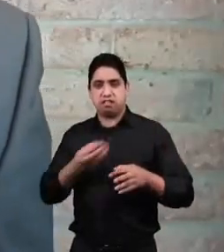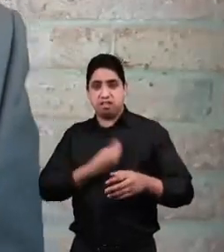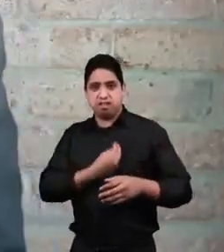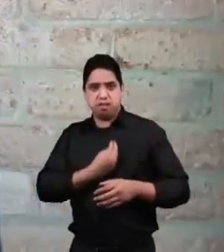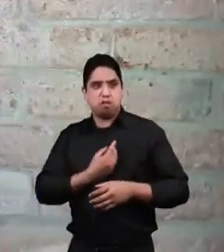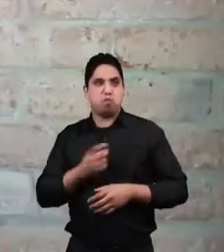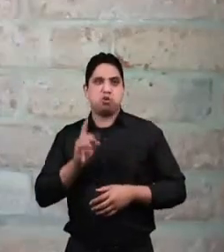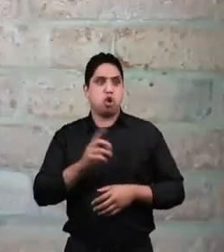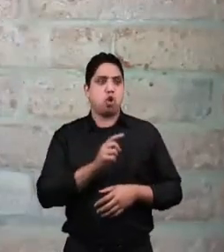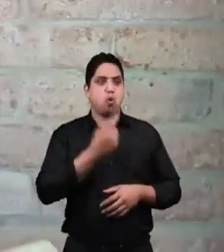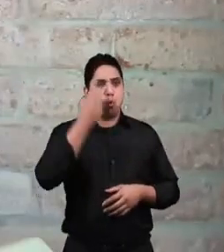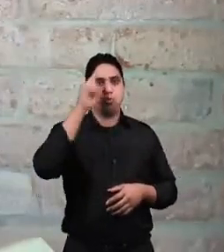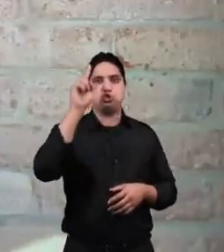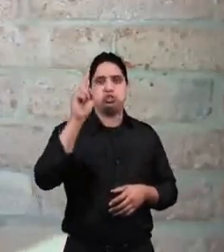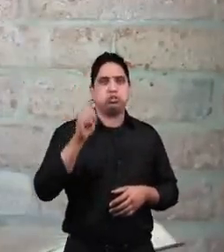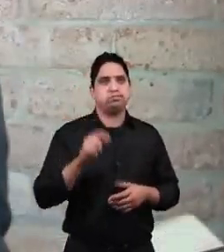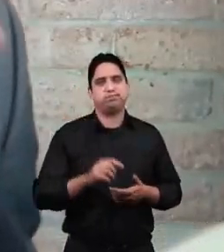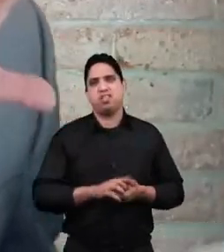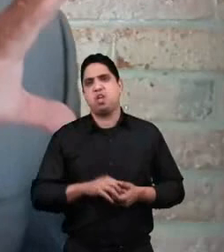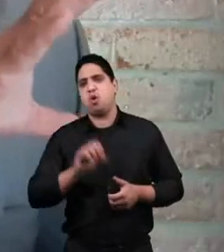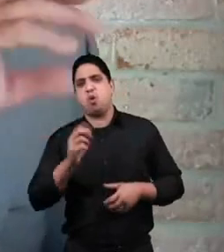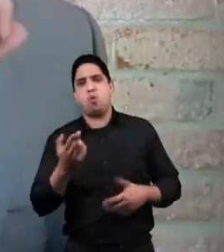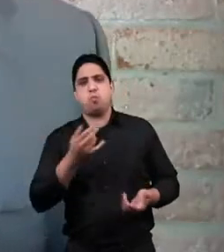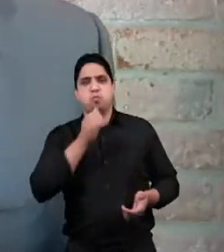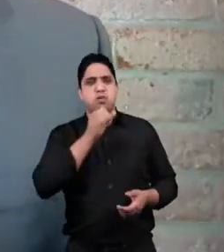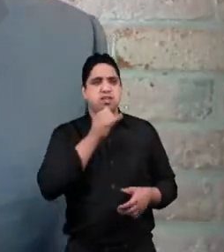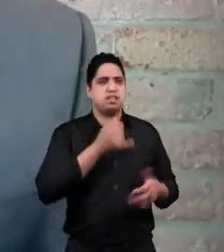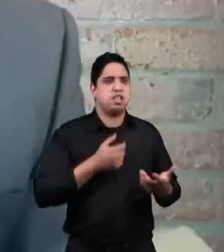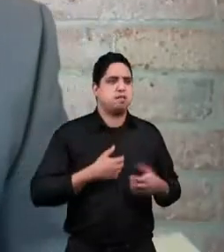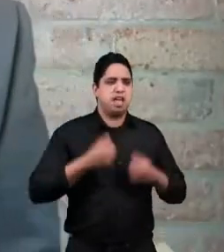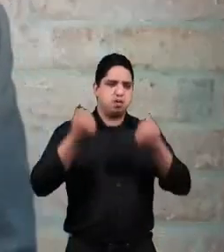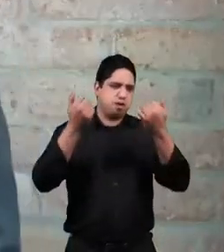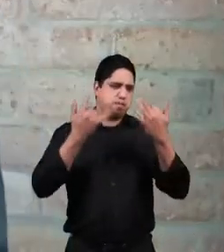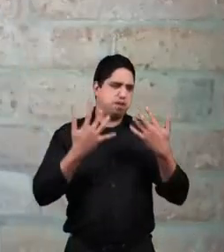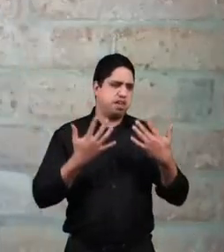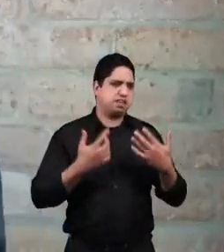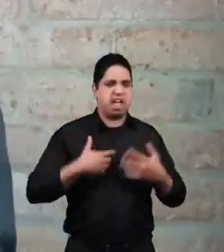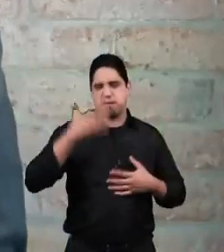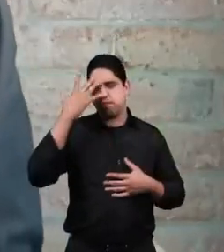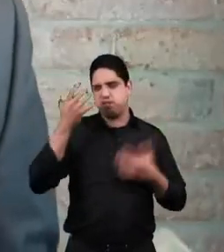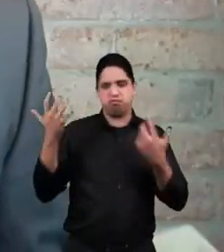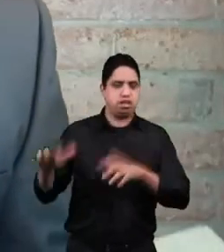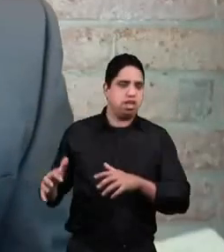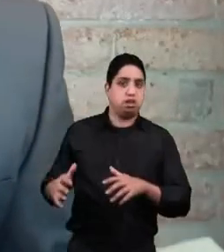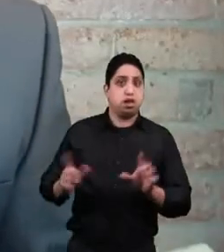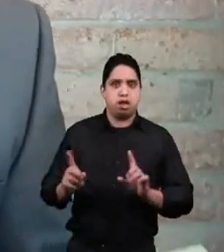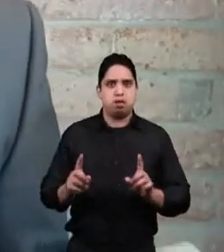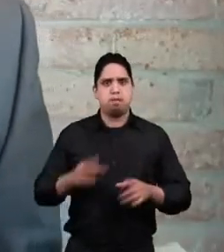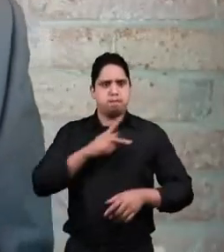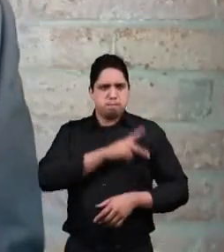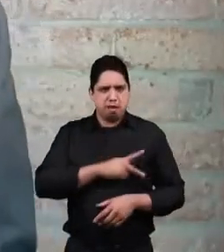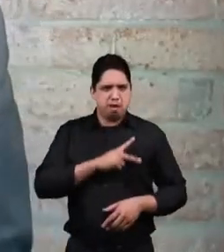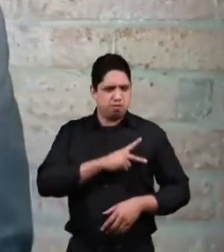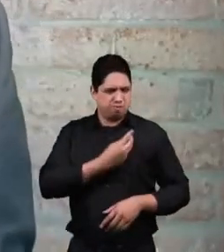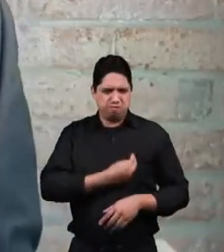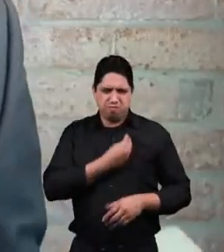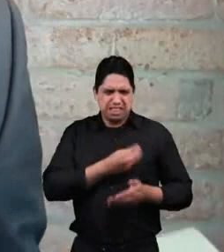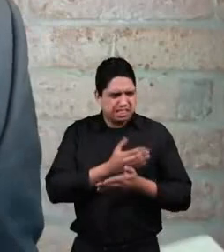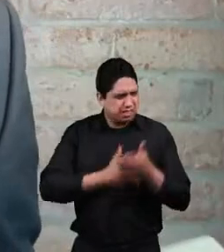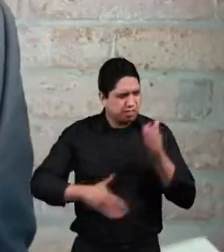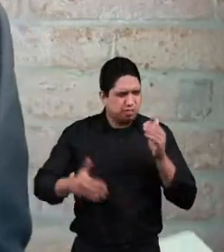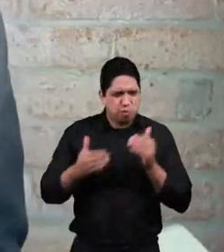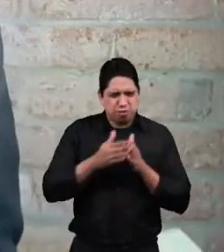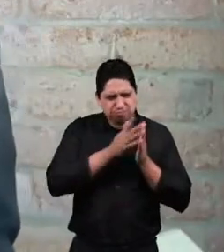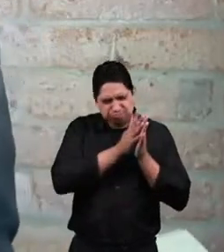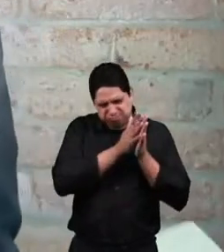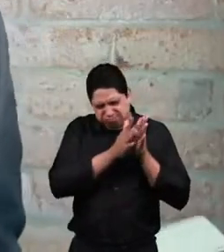was no adventure of one day where you receive a blessing from the Lord and then that's it. This